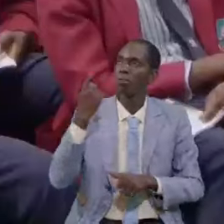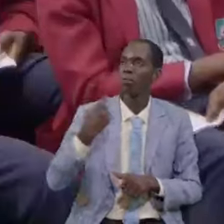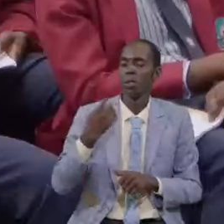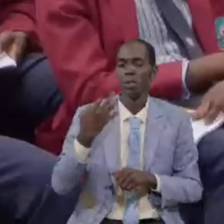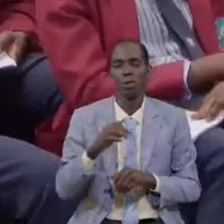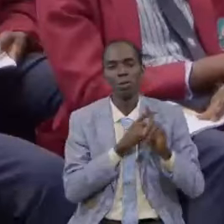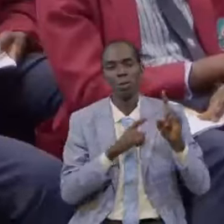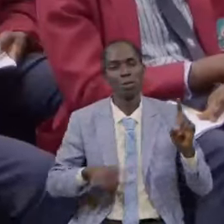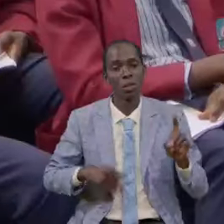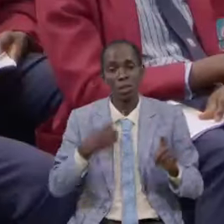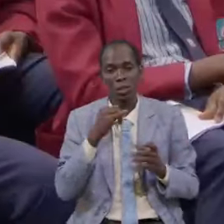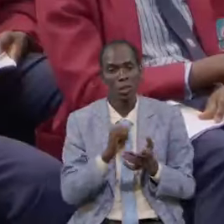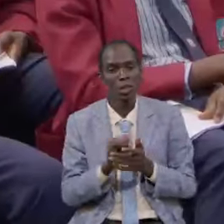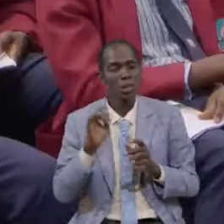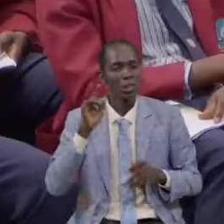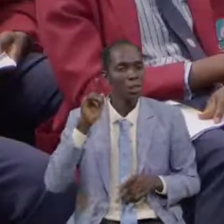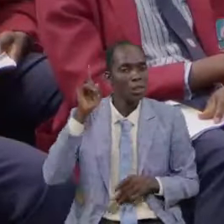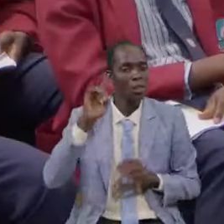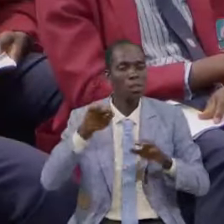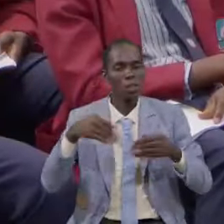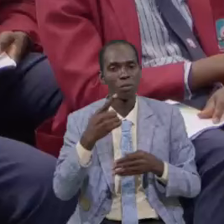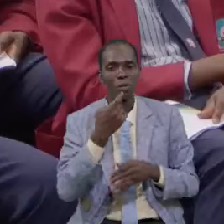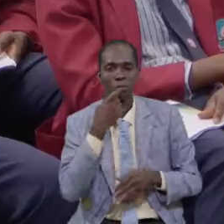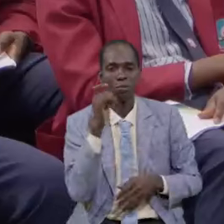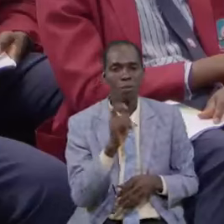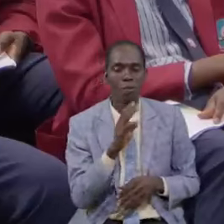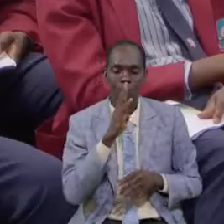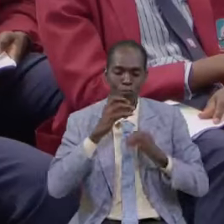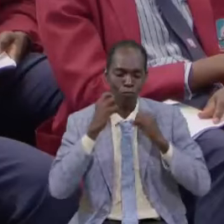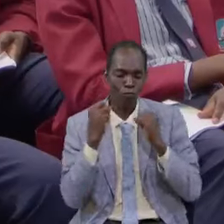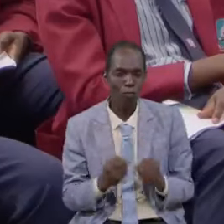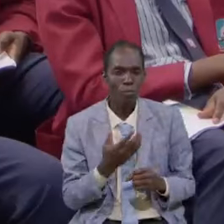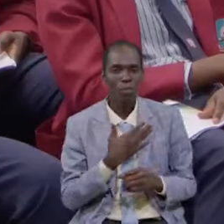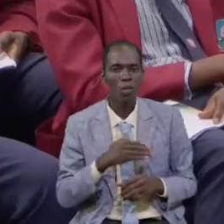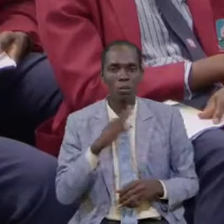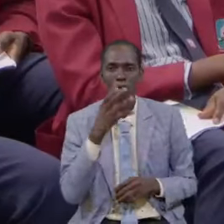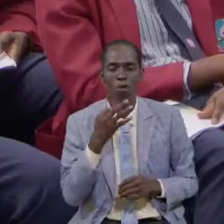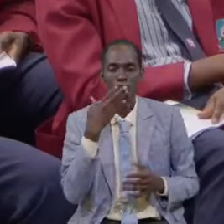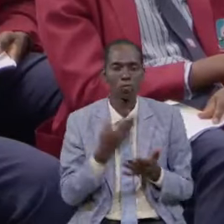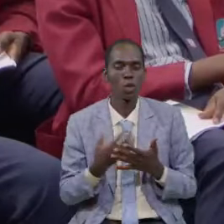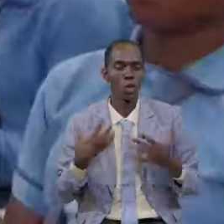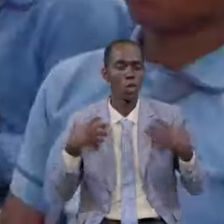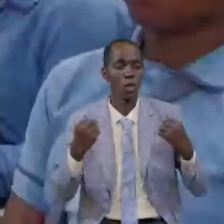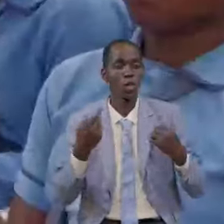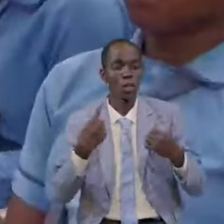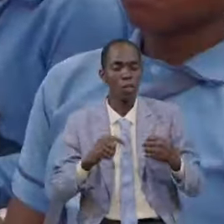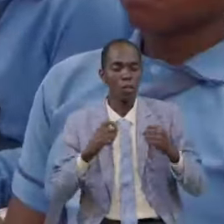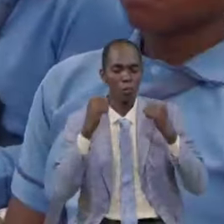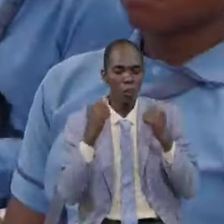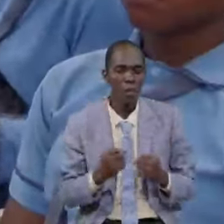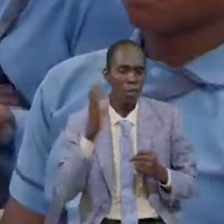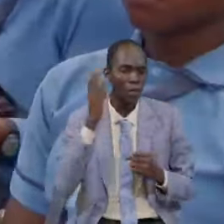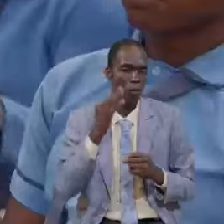said, be strong and be of good courage. The strength of the Lord will enter into your life. And the